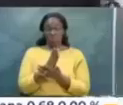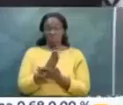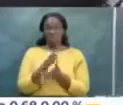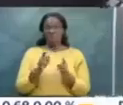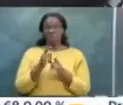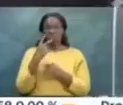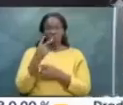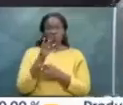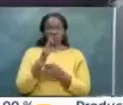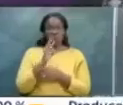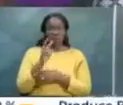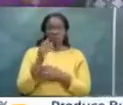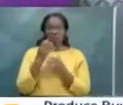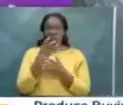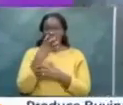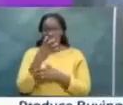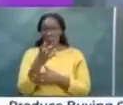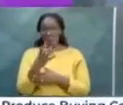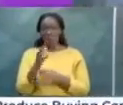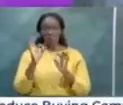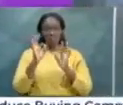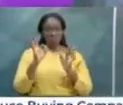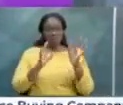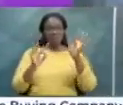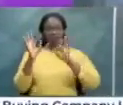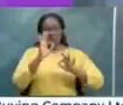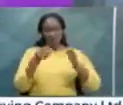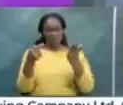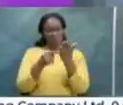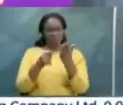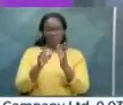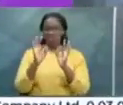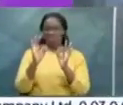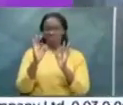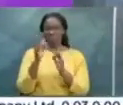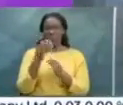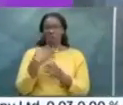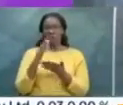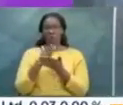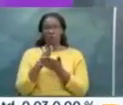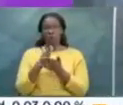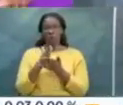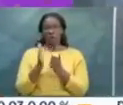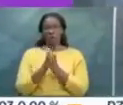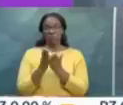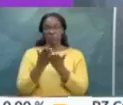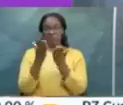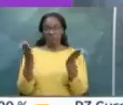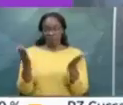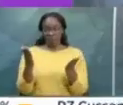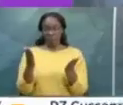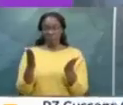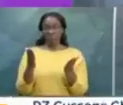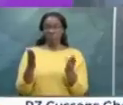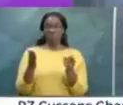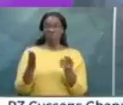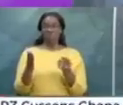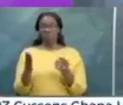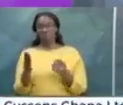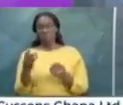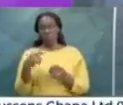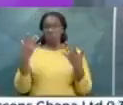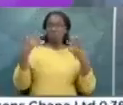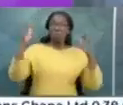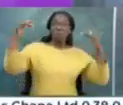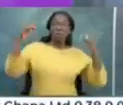look warm, they look waterproof. That's what you need right now during this rain. So I wanted to show you that random rain actually. Random rain. We did not even know this rain